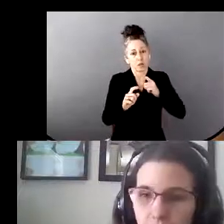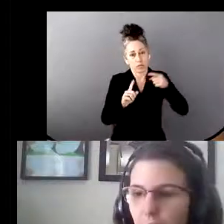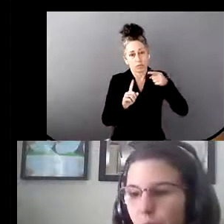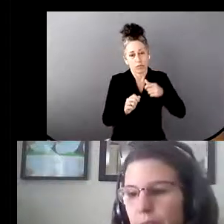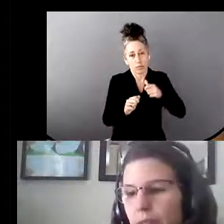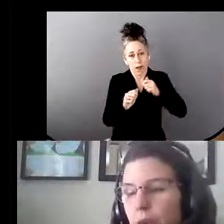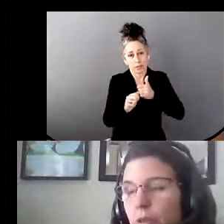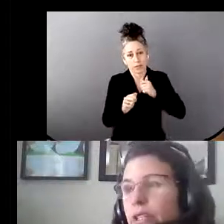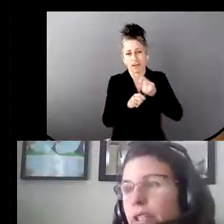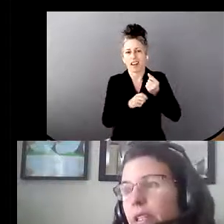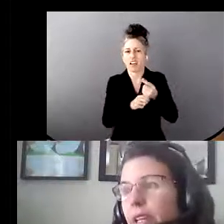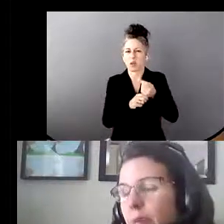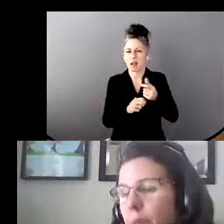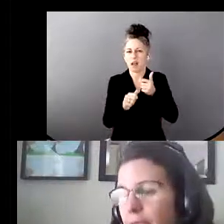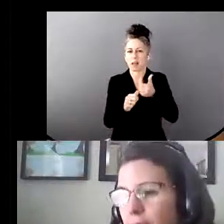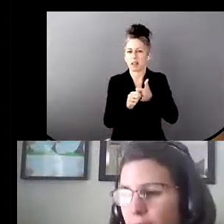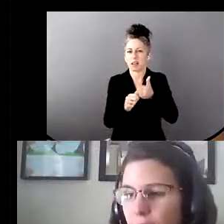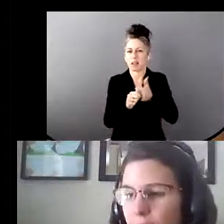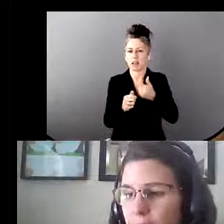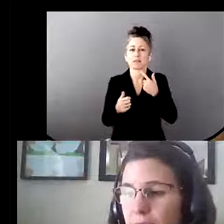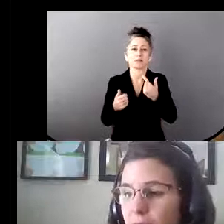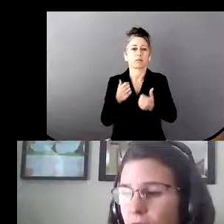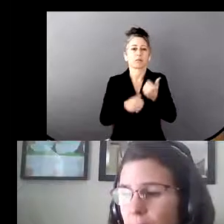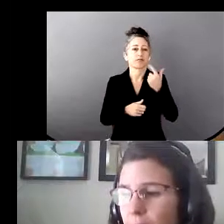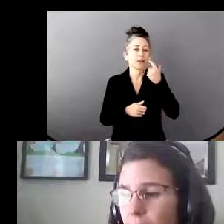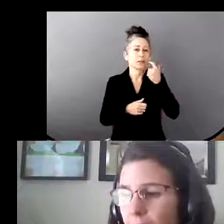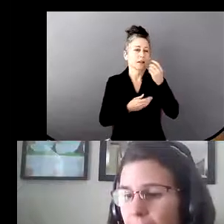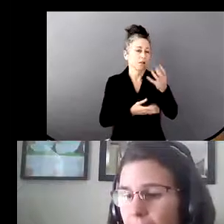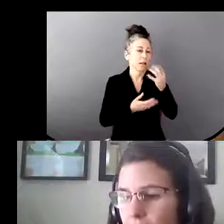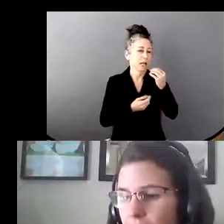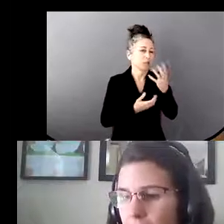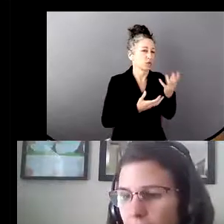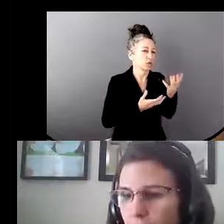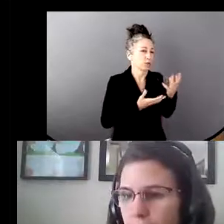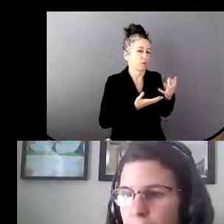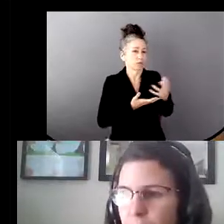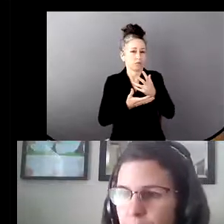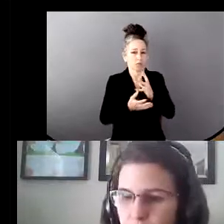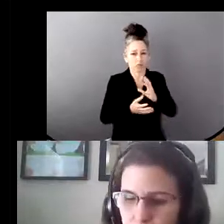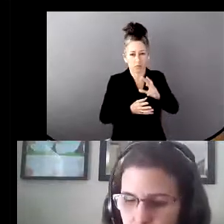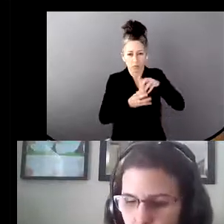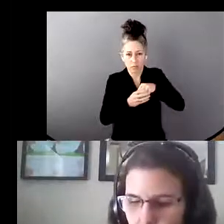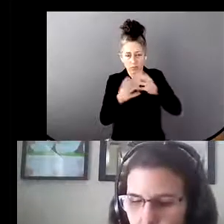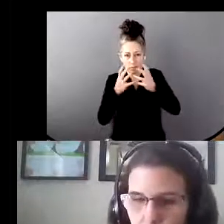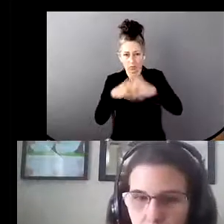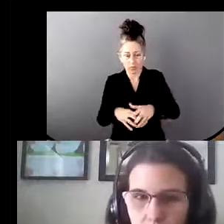year with the most recently available data so that they continue to be accurate and current.